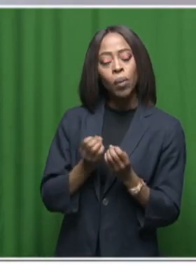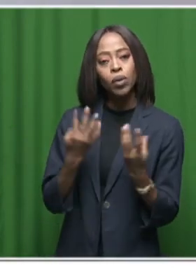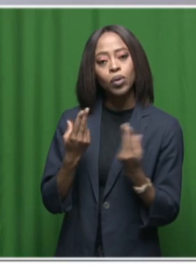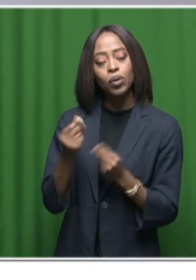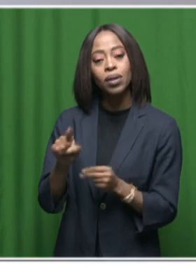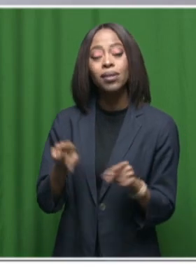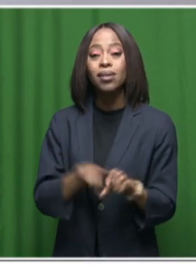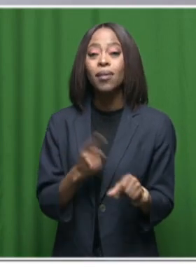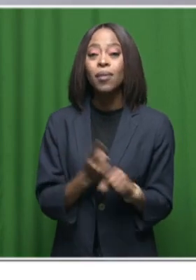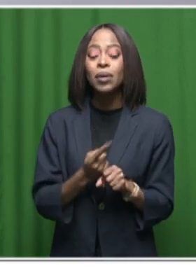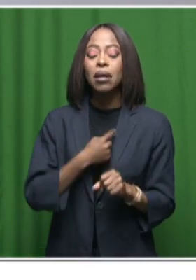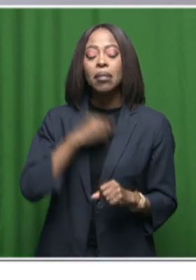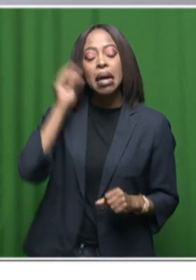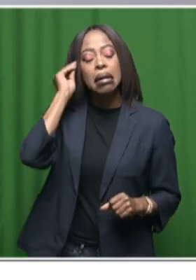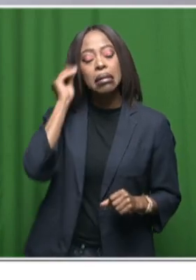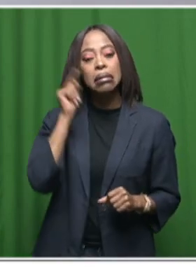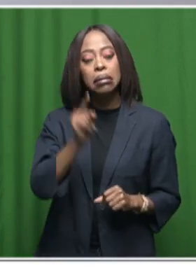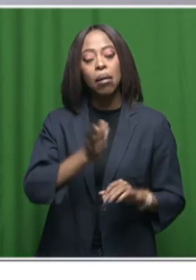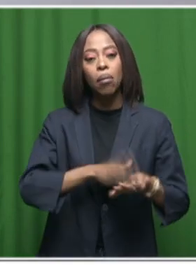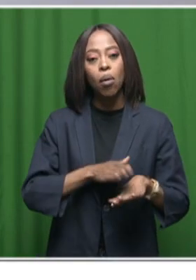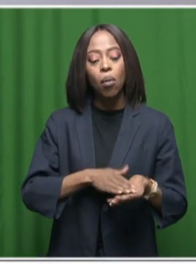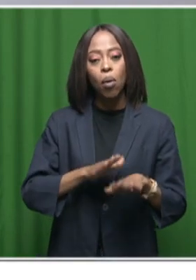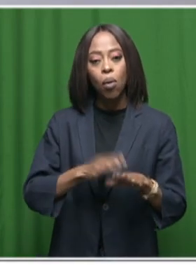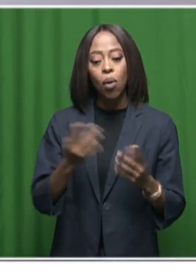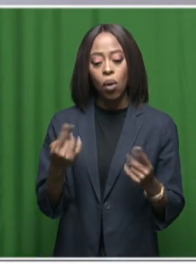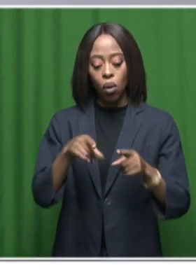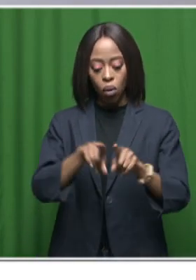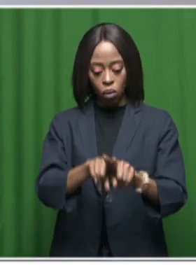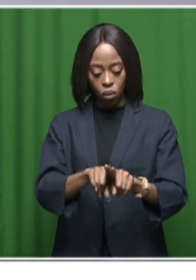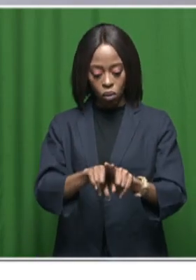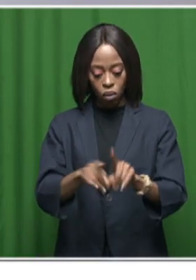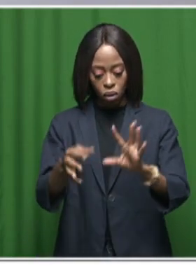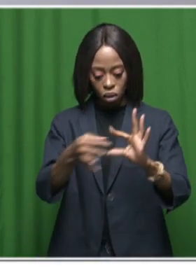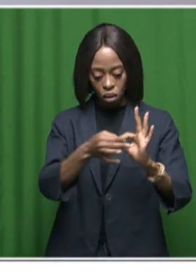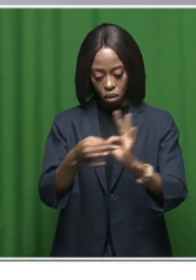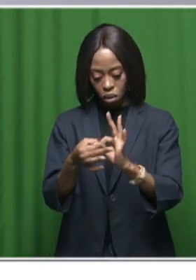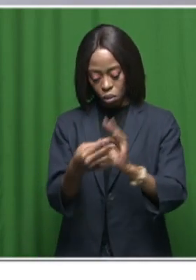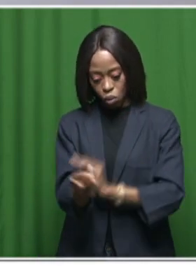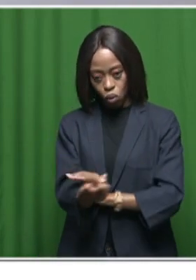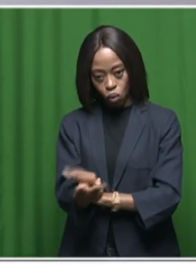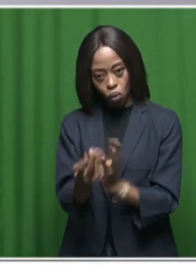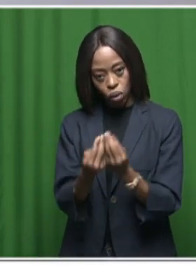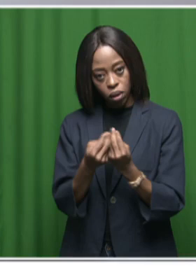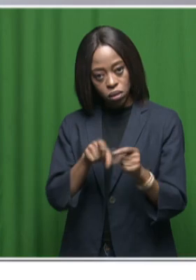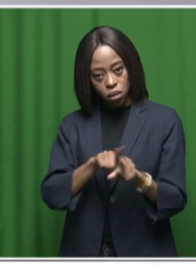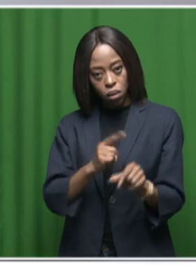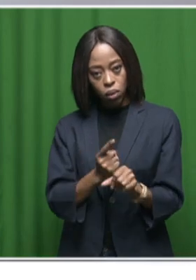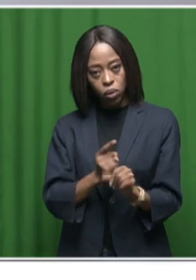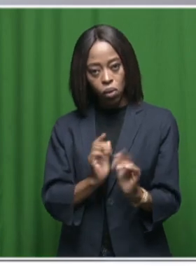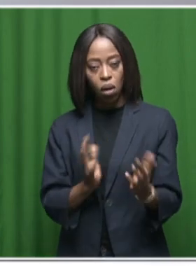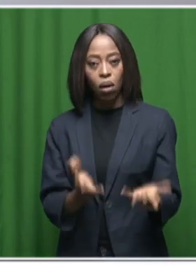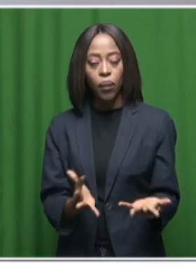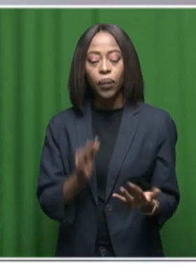I'm just always interested in that interplay between the two, and also looking at,